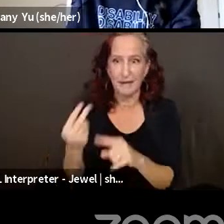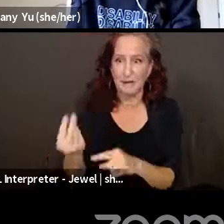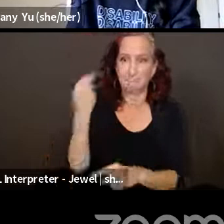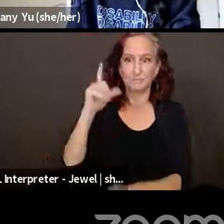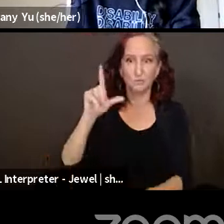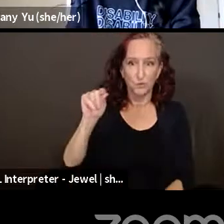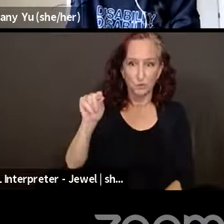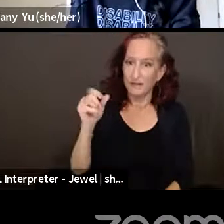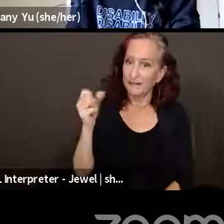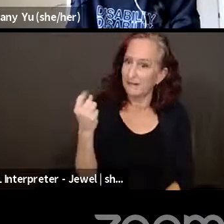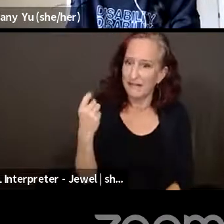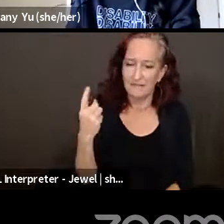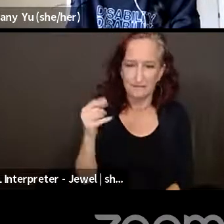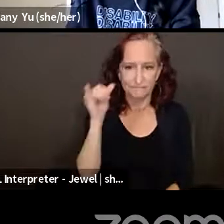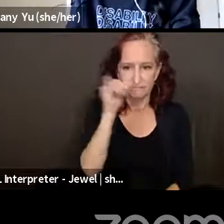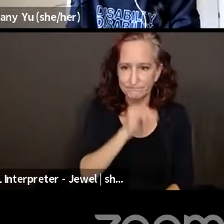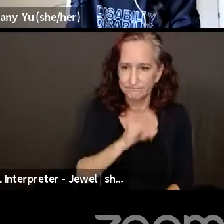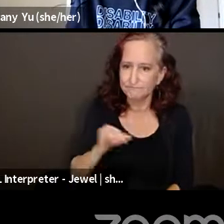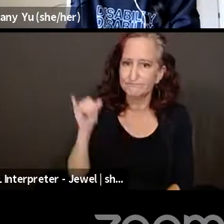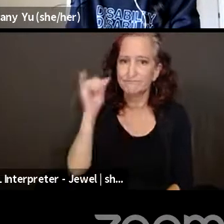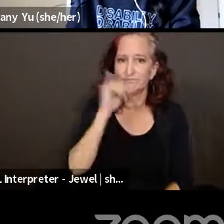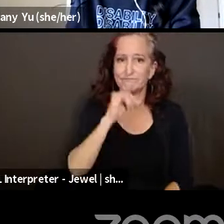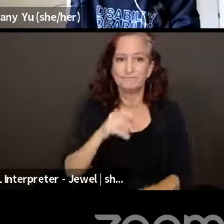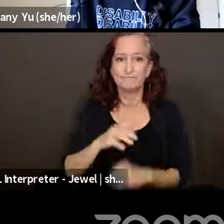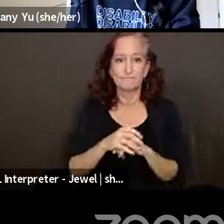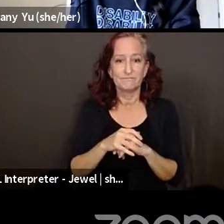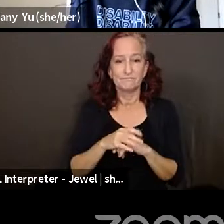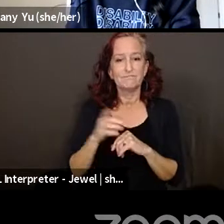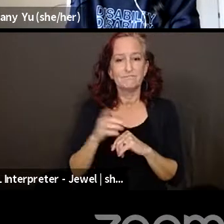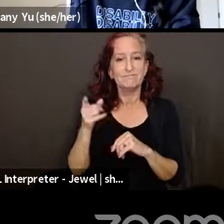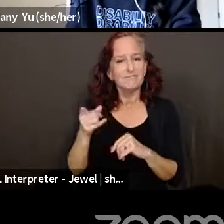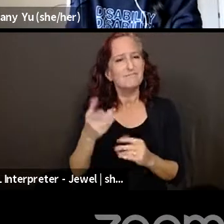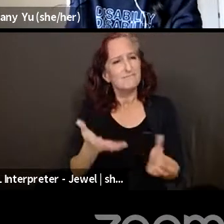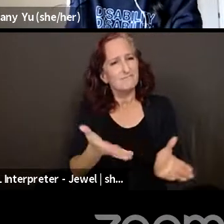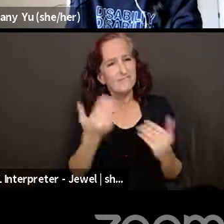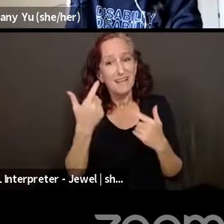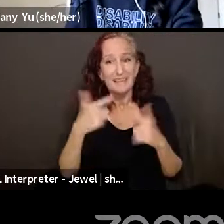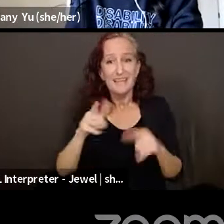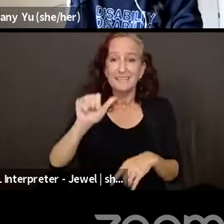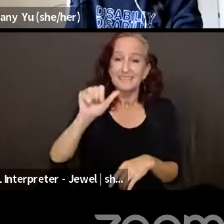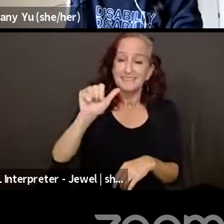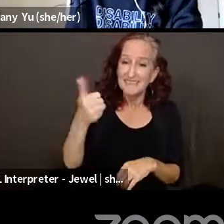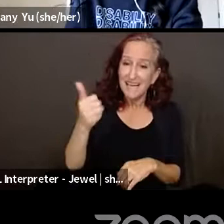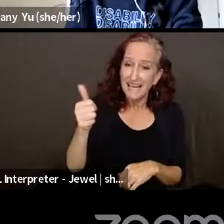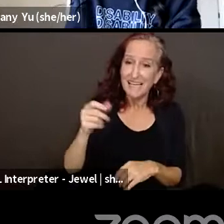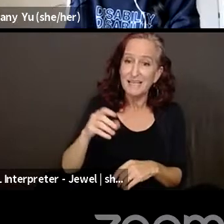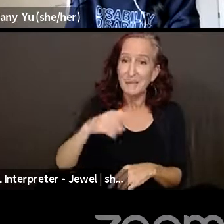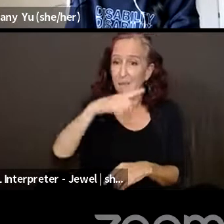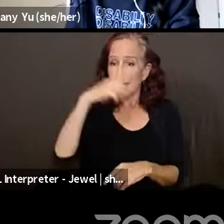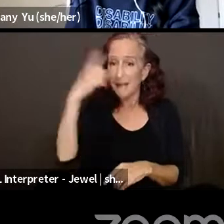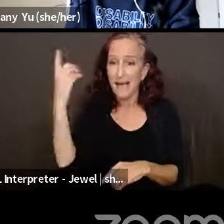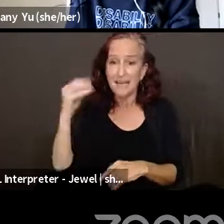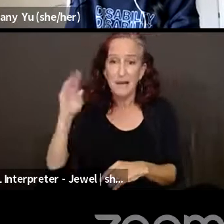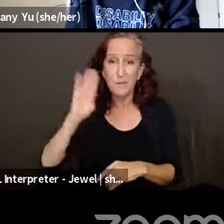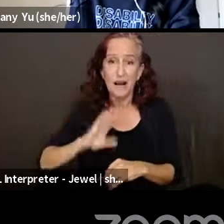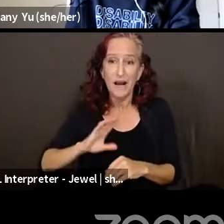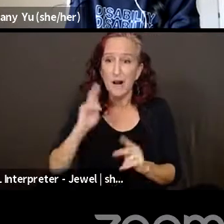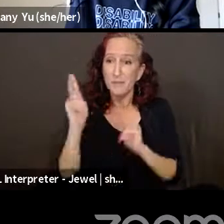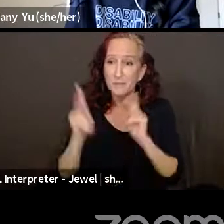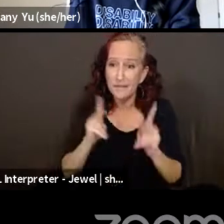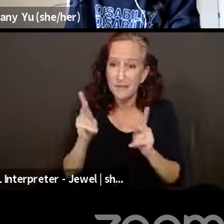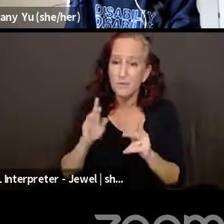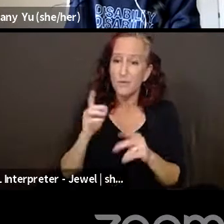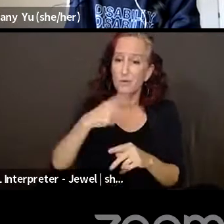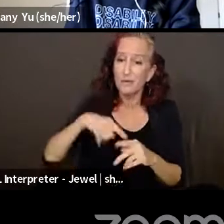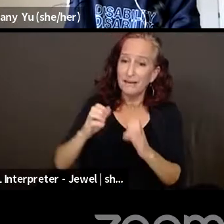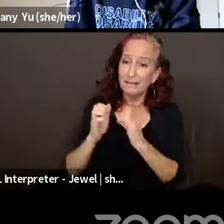So opened his door and let 10, Black and brown founders, 10 or 15 of us in the co-working in